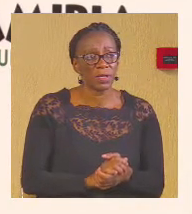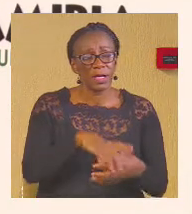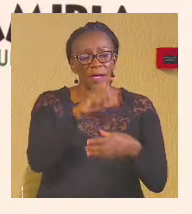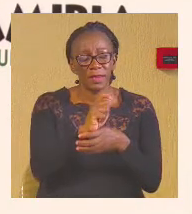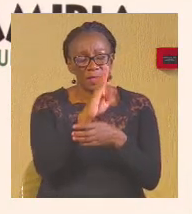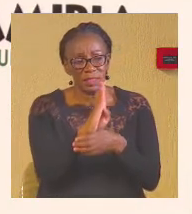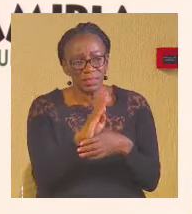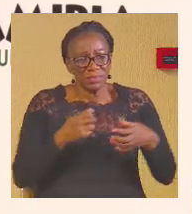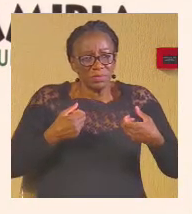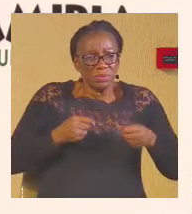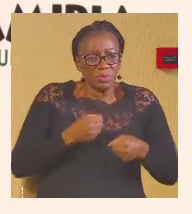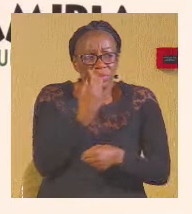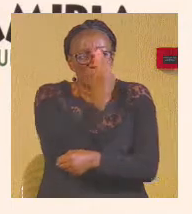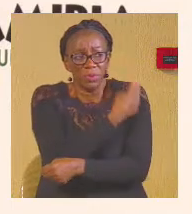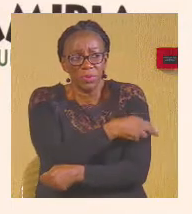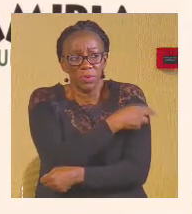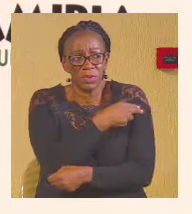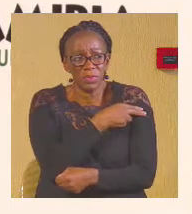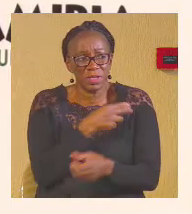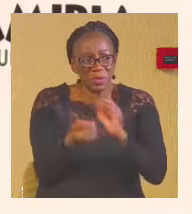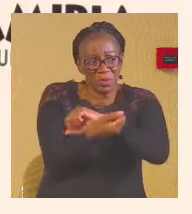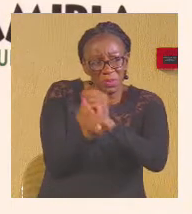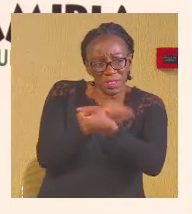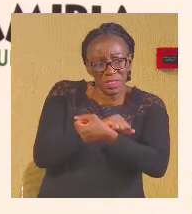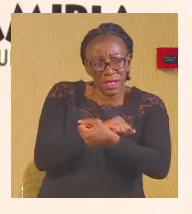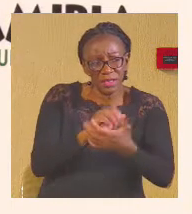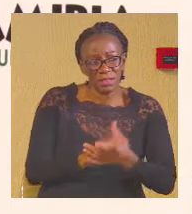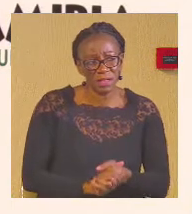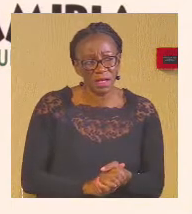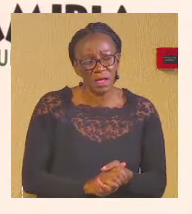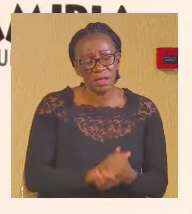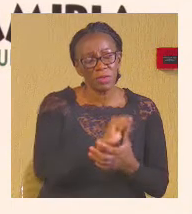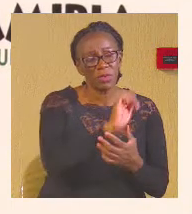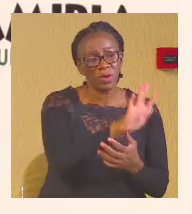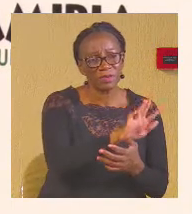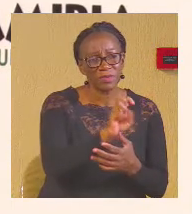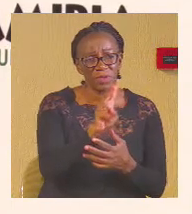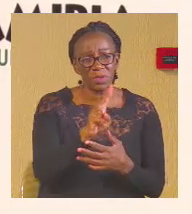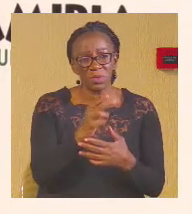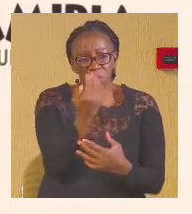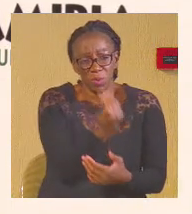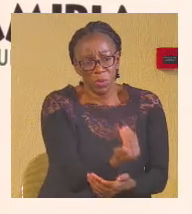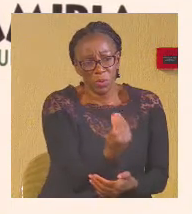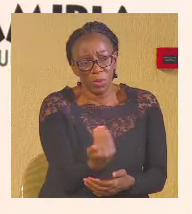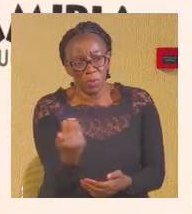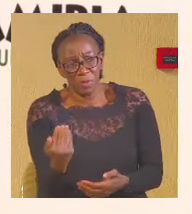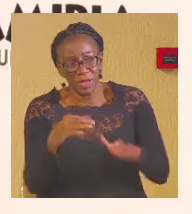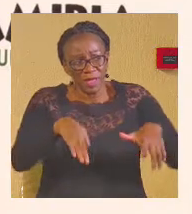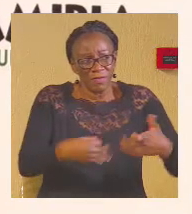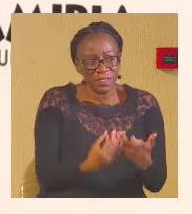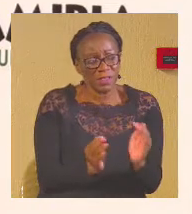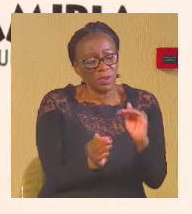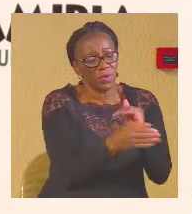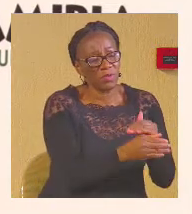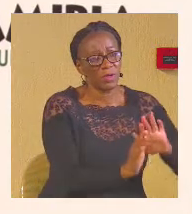Katutura Hospital, also to be converted into a 52-bed isolation facility, of which 11 are going to be ICU